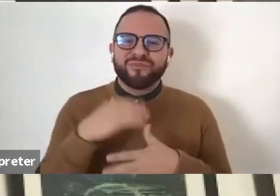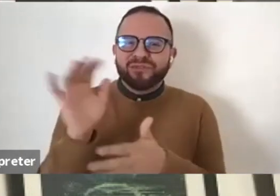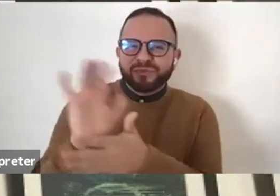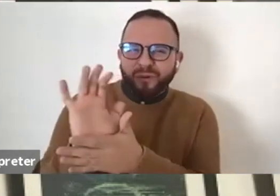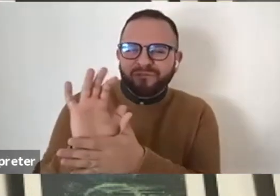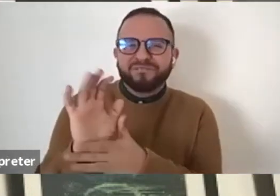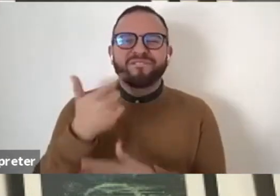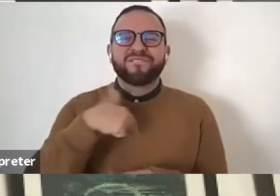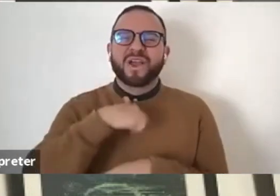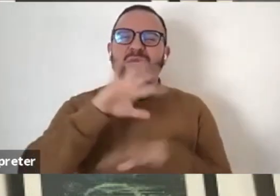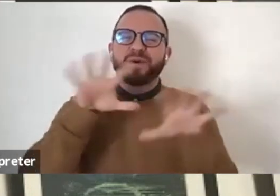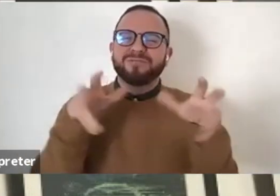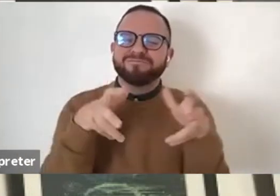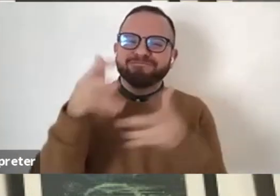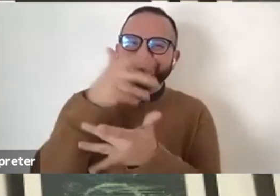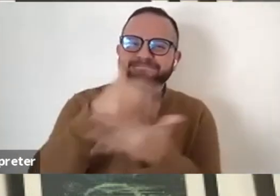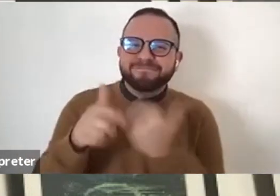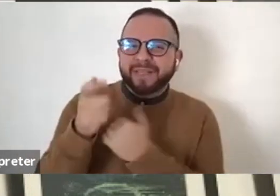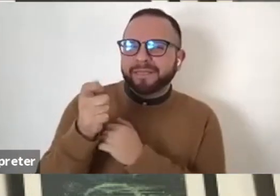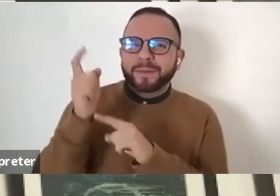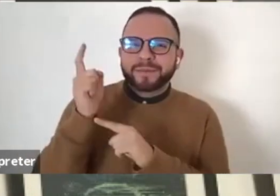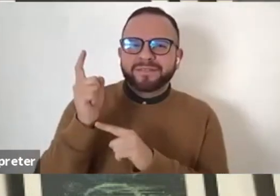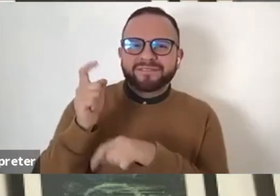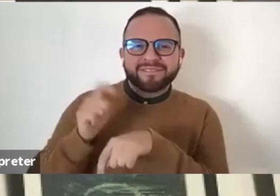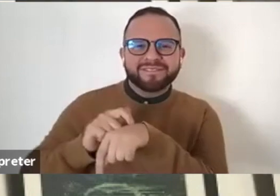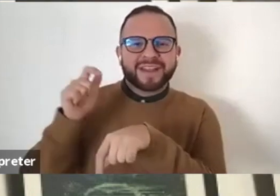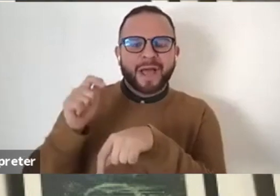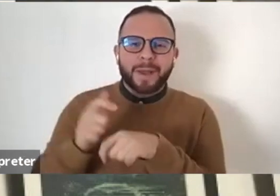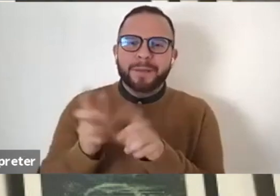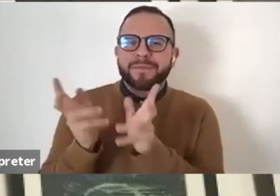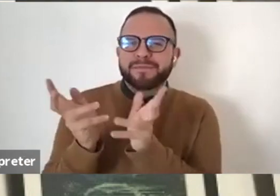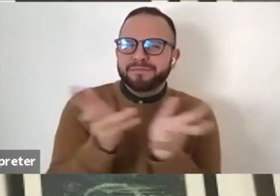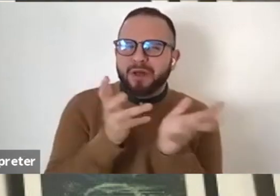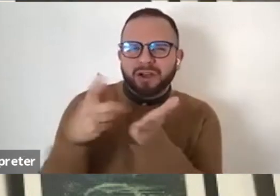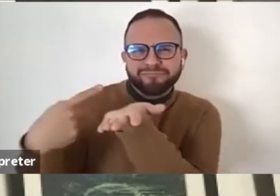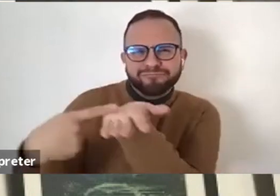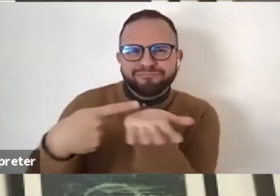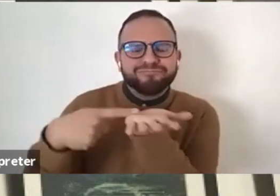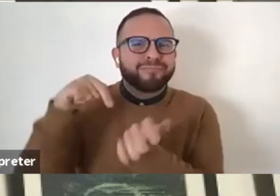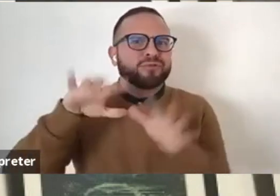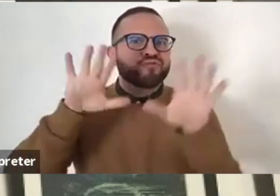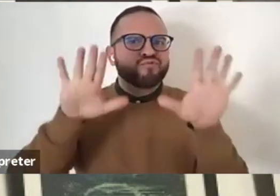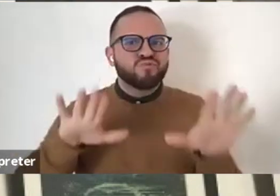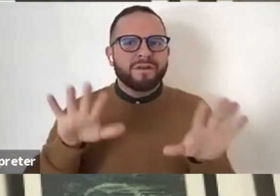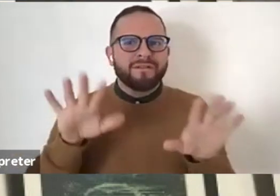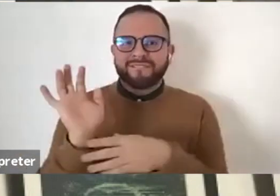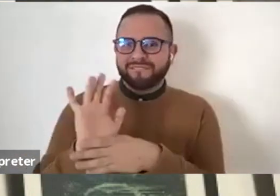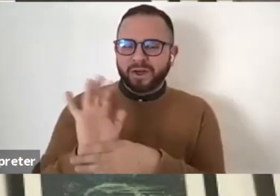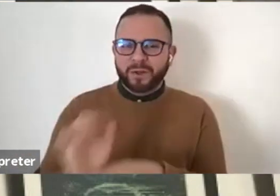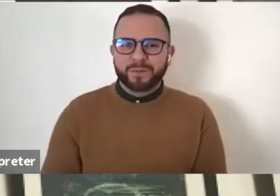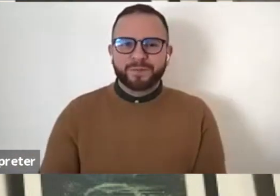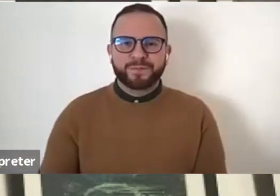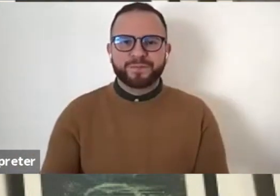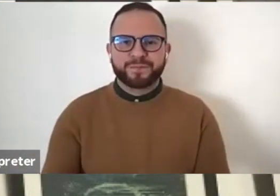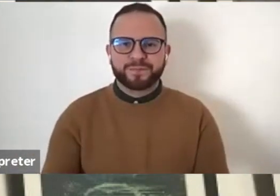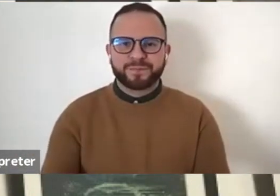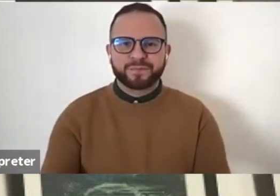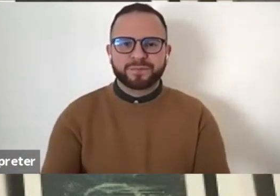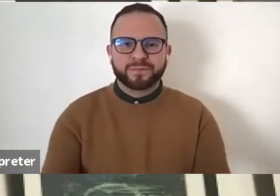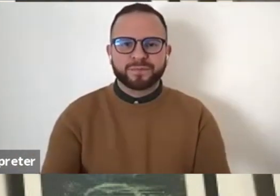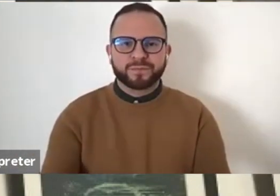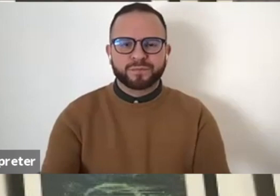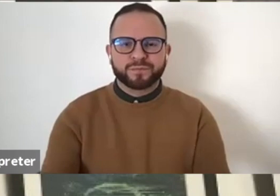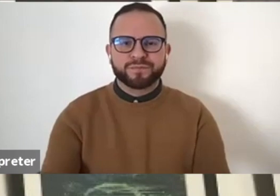little time talking about this wonderful film. And Malgorzata, I'm going to ask